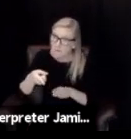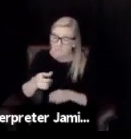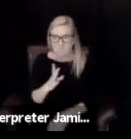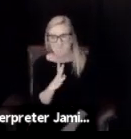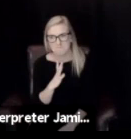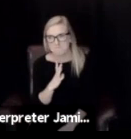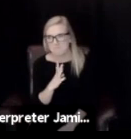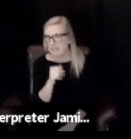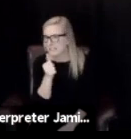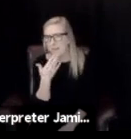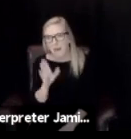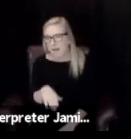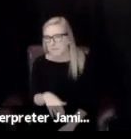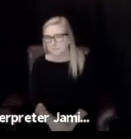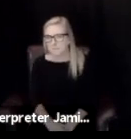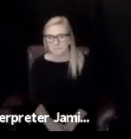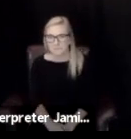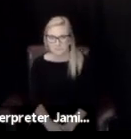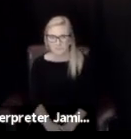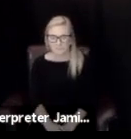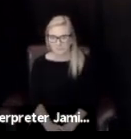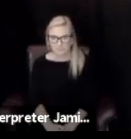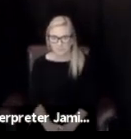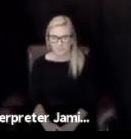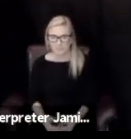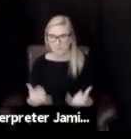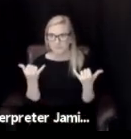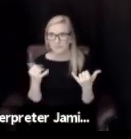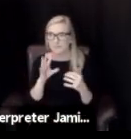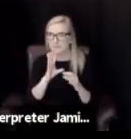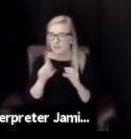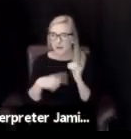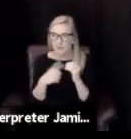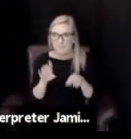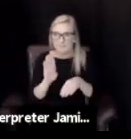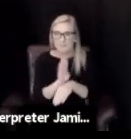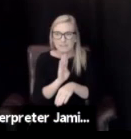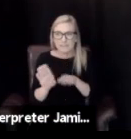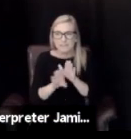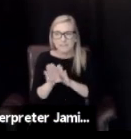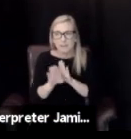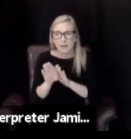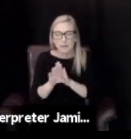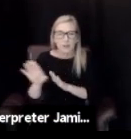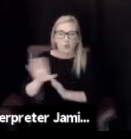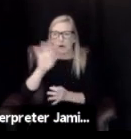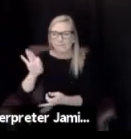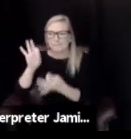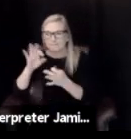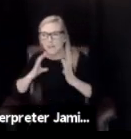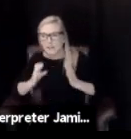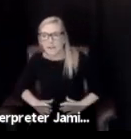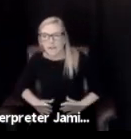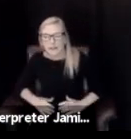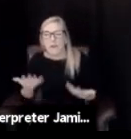not a bad thing either. All right, so let's talk about business development, your ideal client, and what